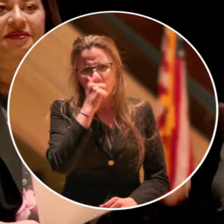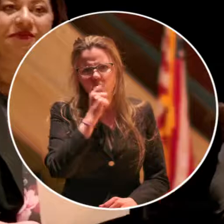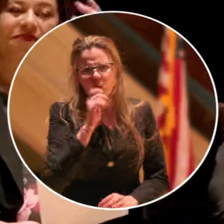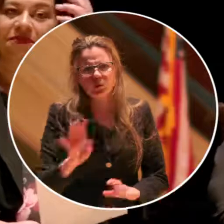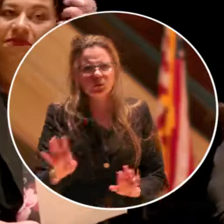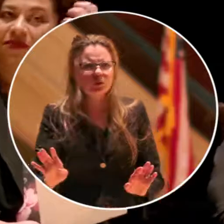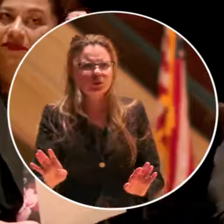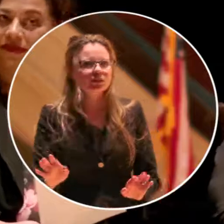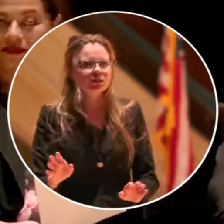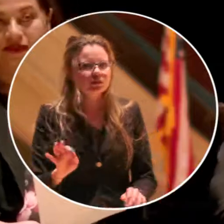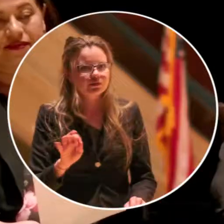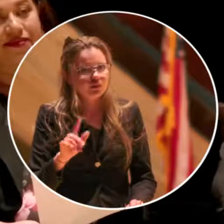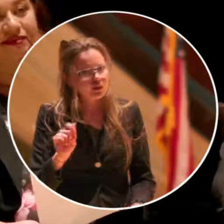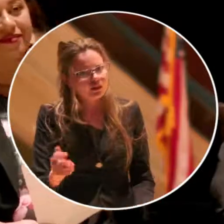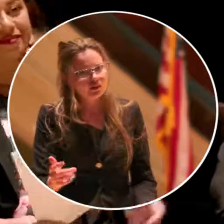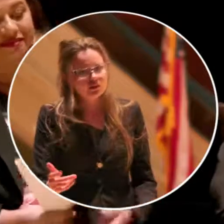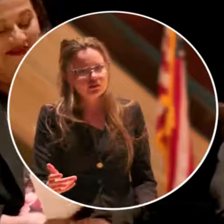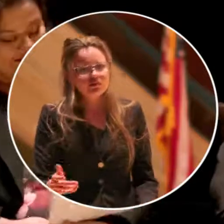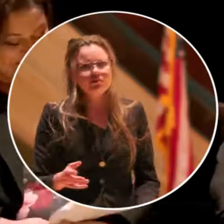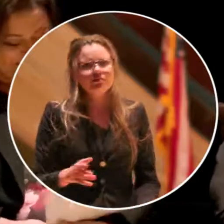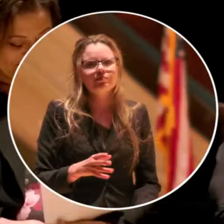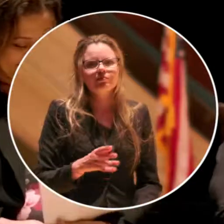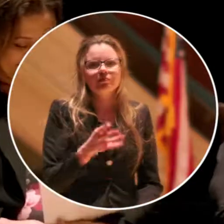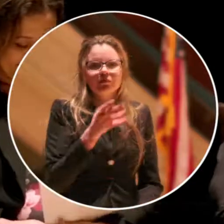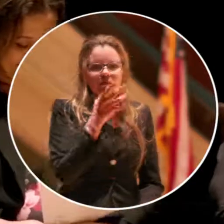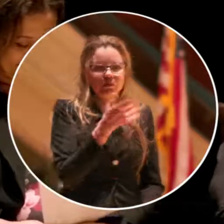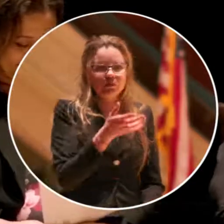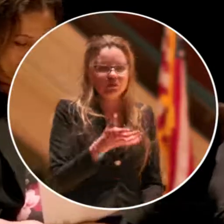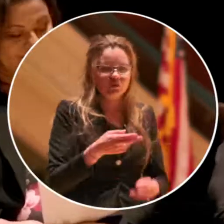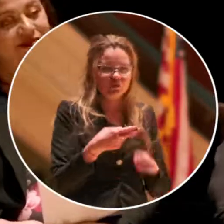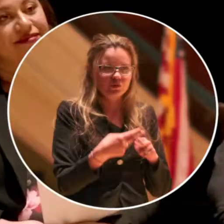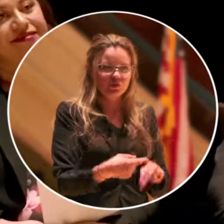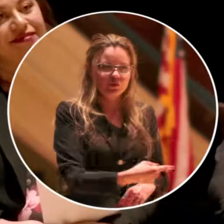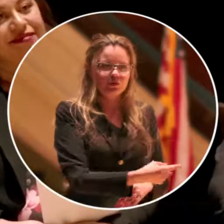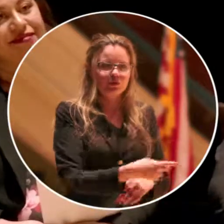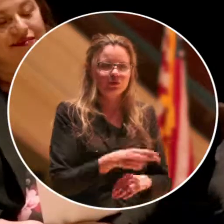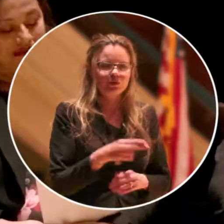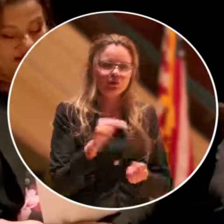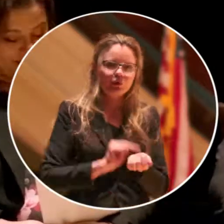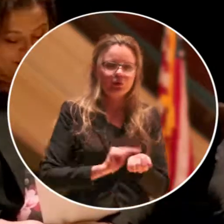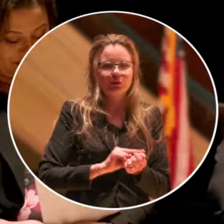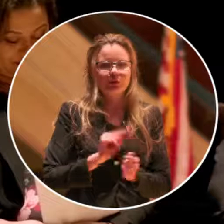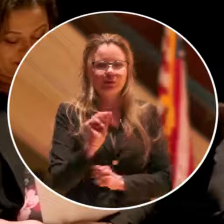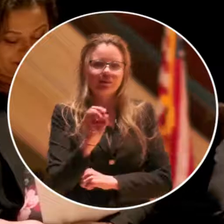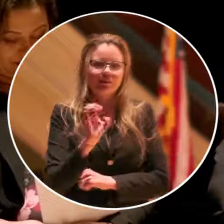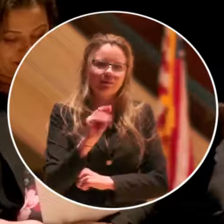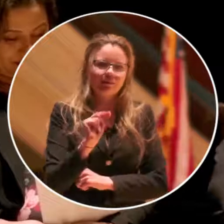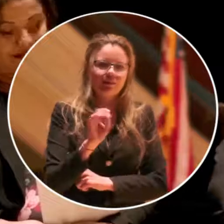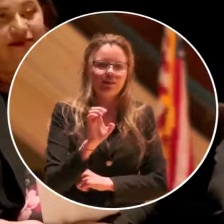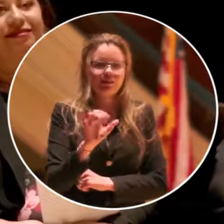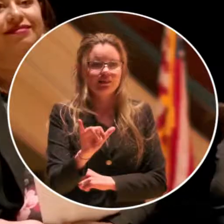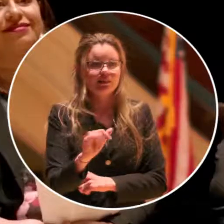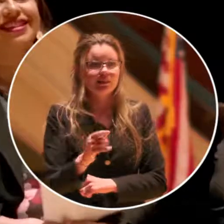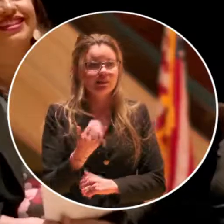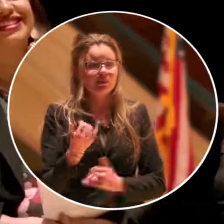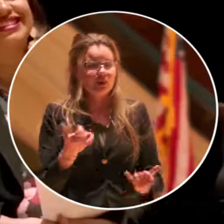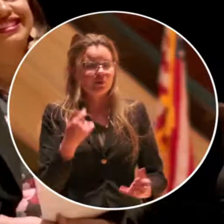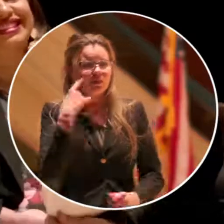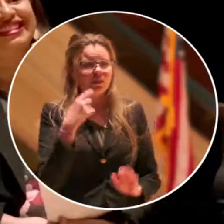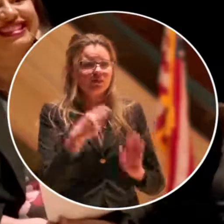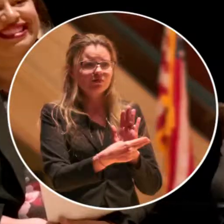grandpa called her Nurse Nancy, though I now consider her an infectious disease specialist.